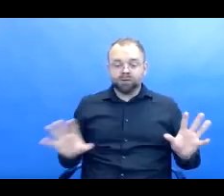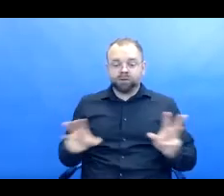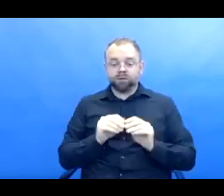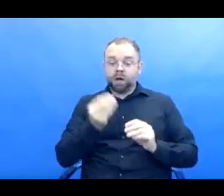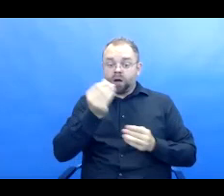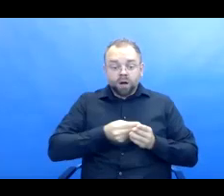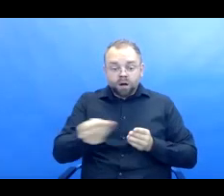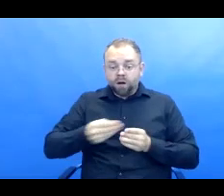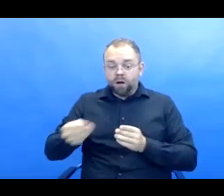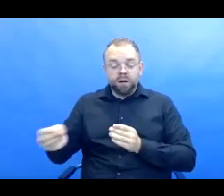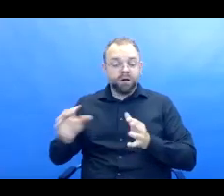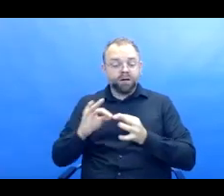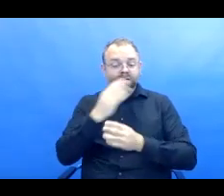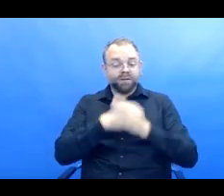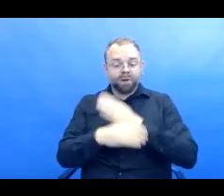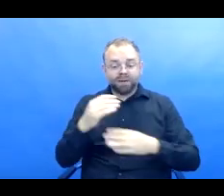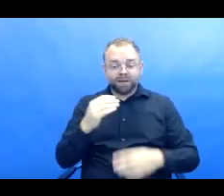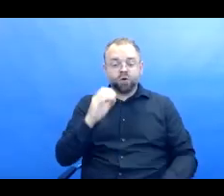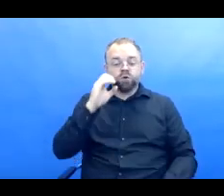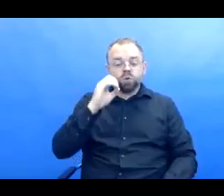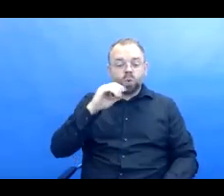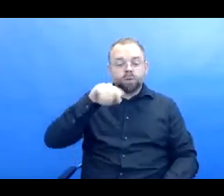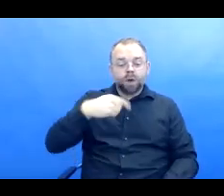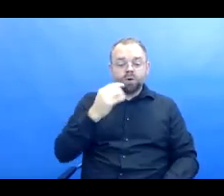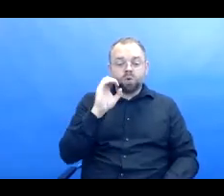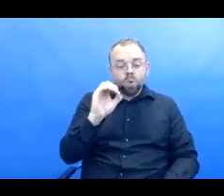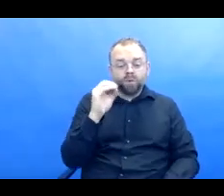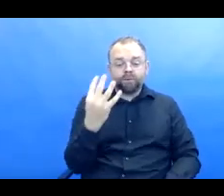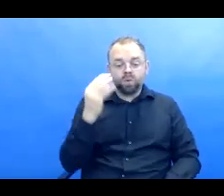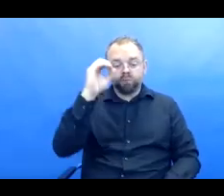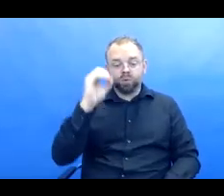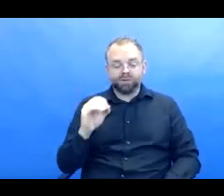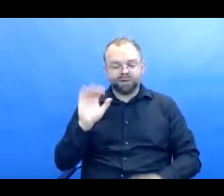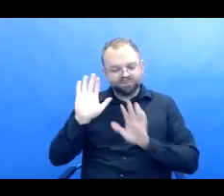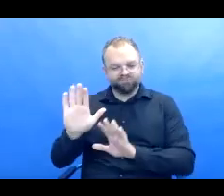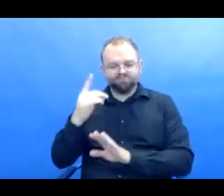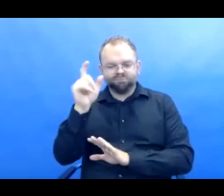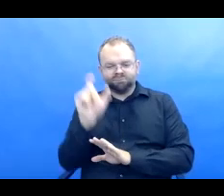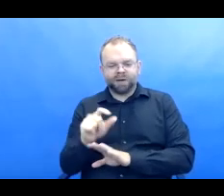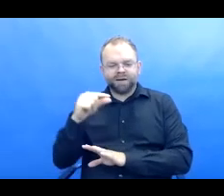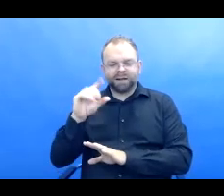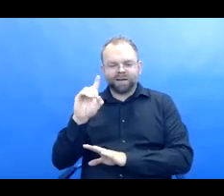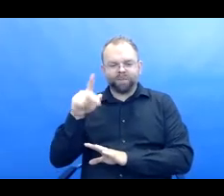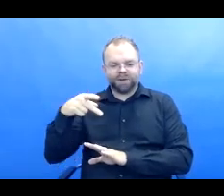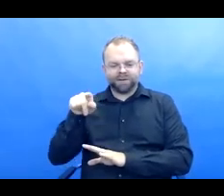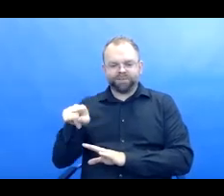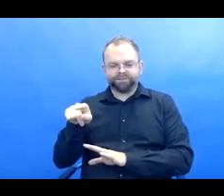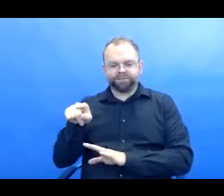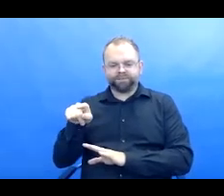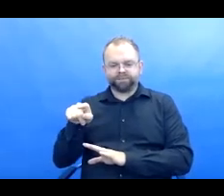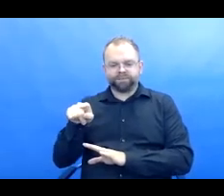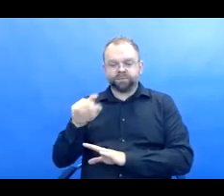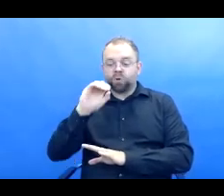GDP. So this is inadequate to address the pre-existing inequalities experienced by persons with